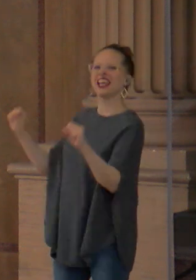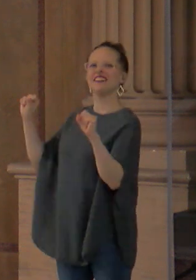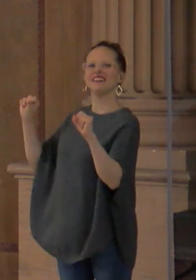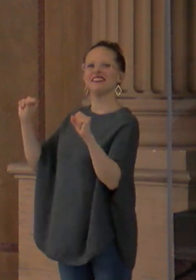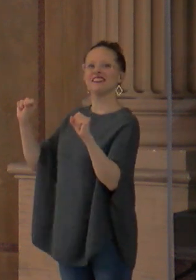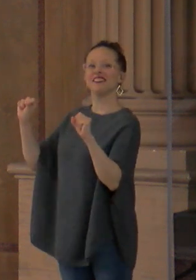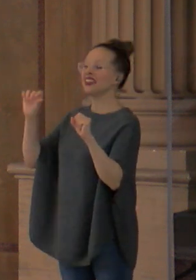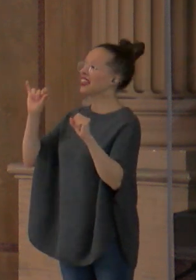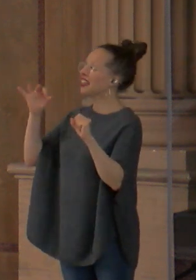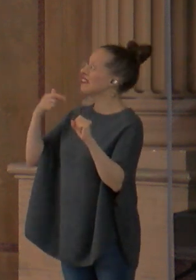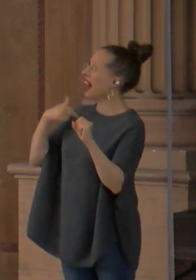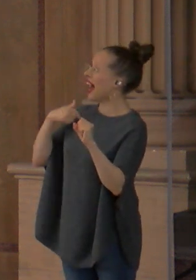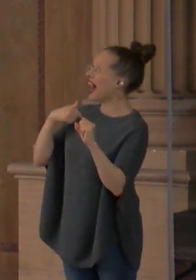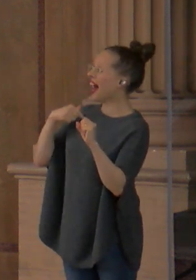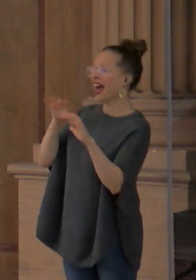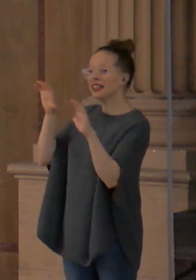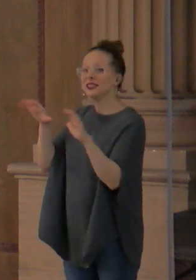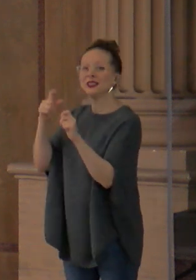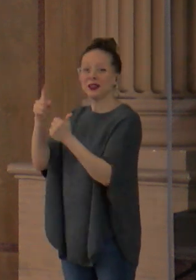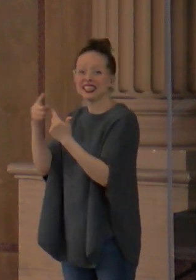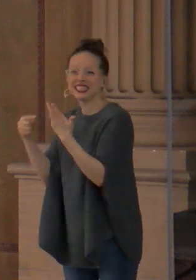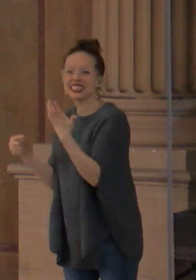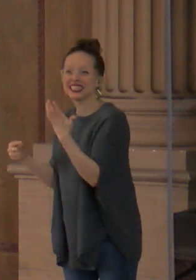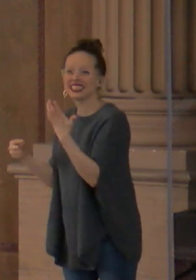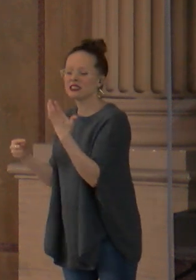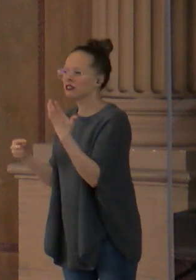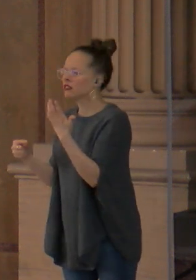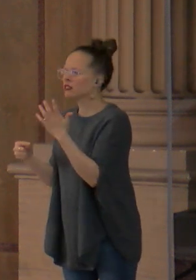it's because we are absolutely ignorant of how holy he is.